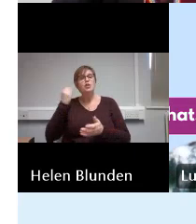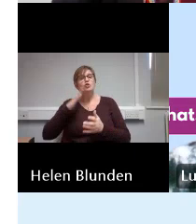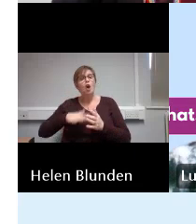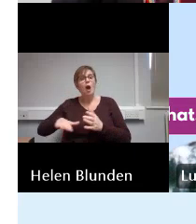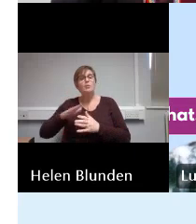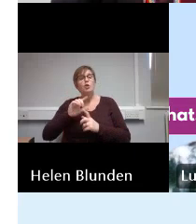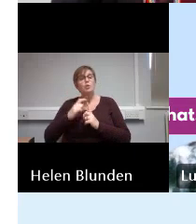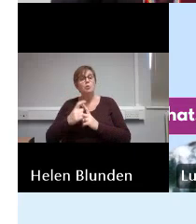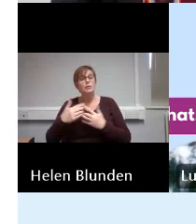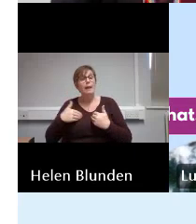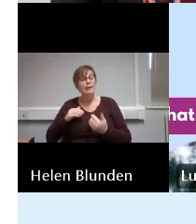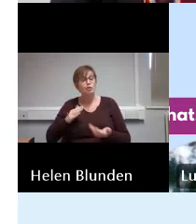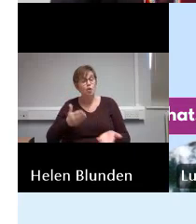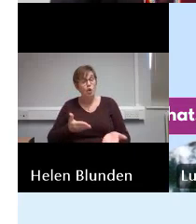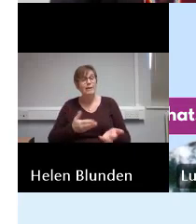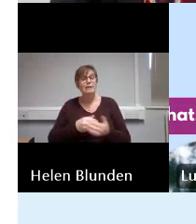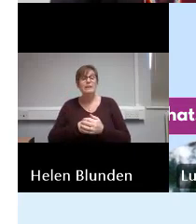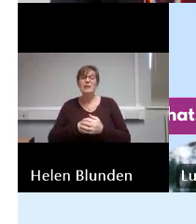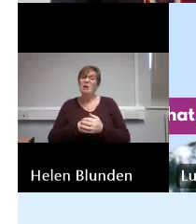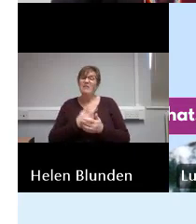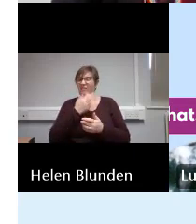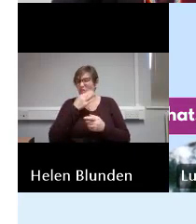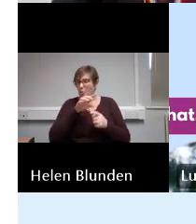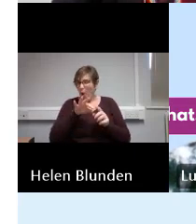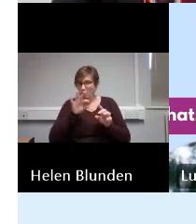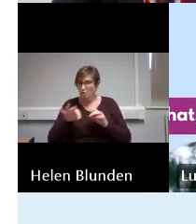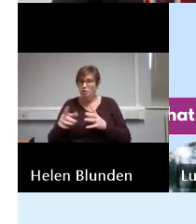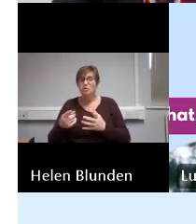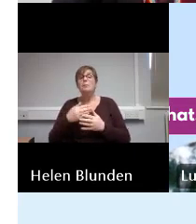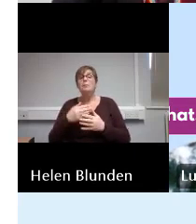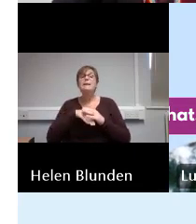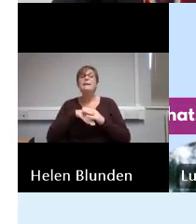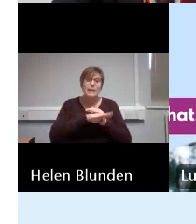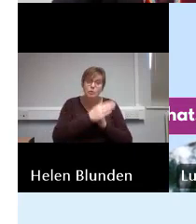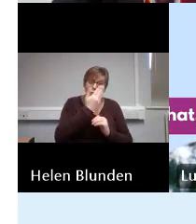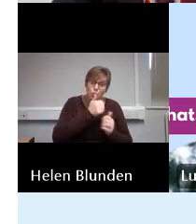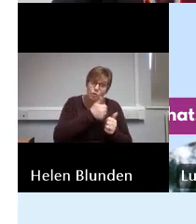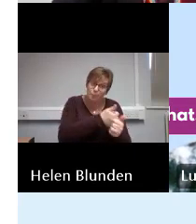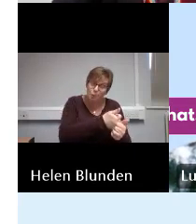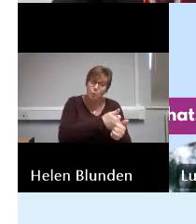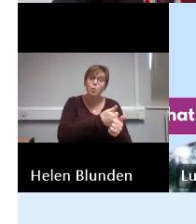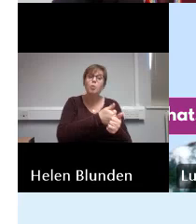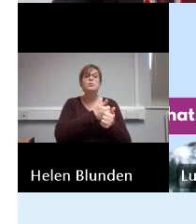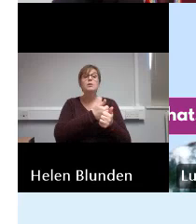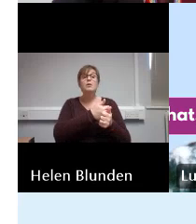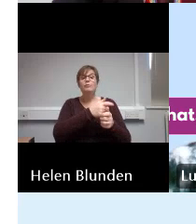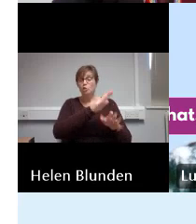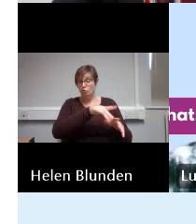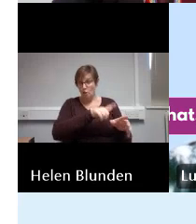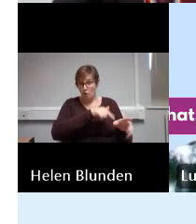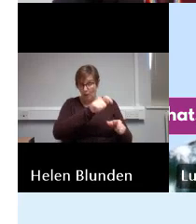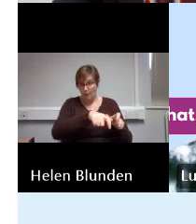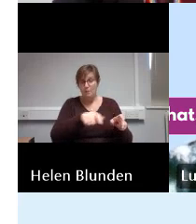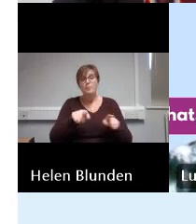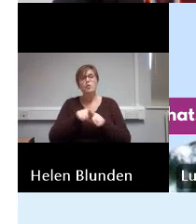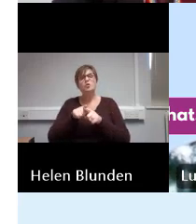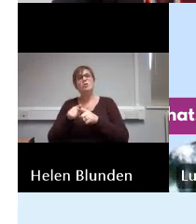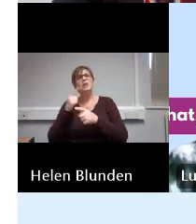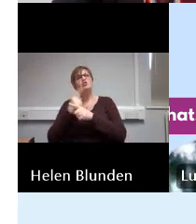Health Services. So they offer a couple of options, which includes in-school support for children and young people, and also Chat